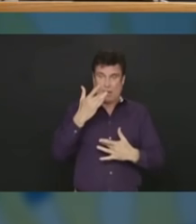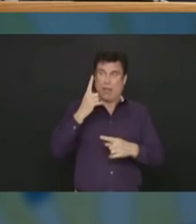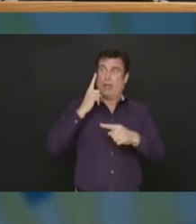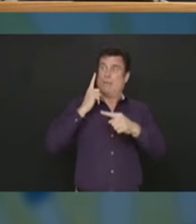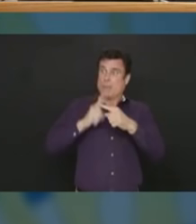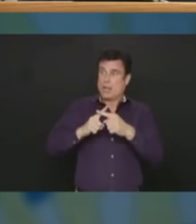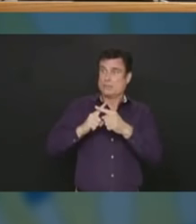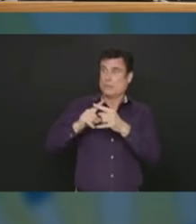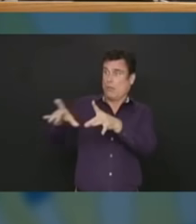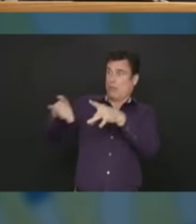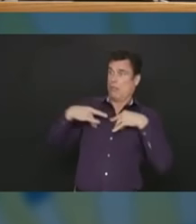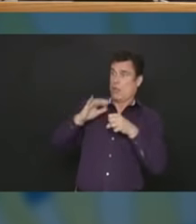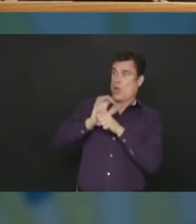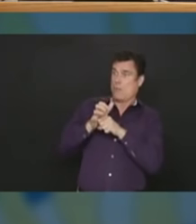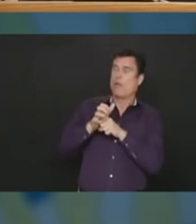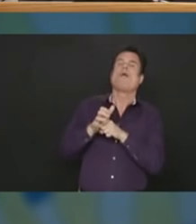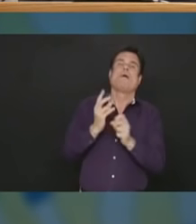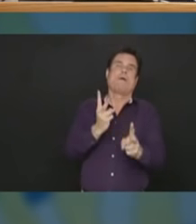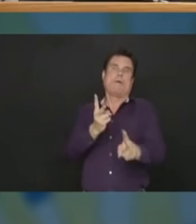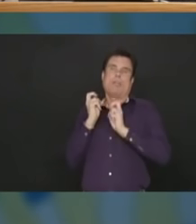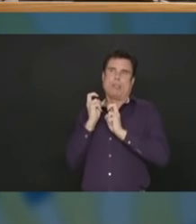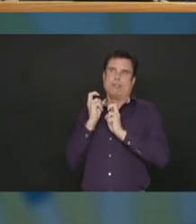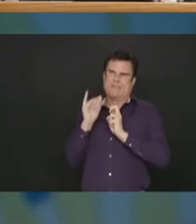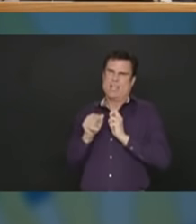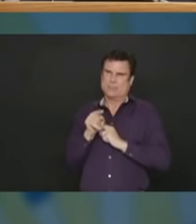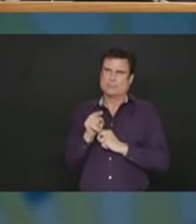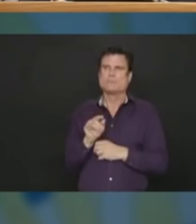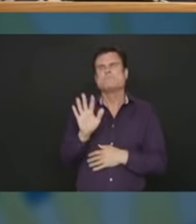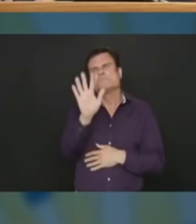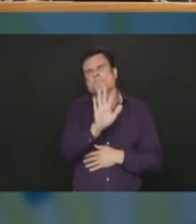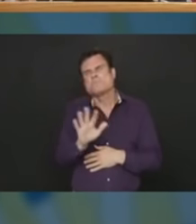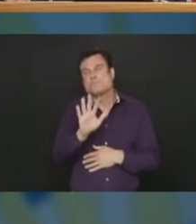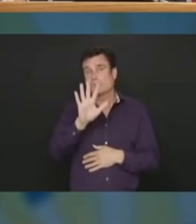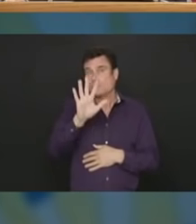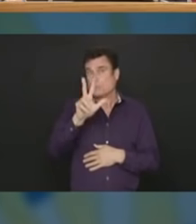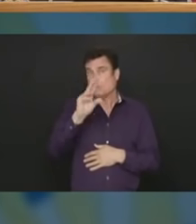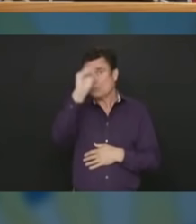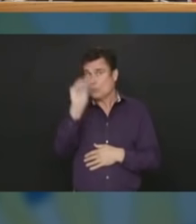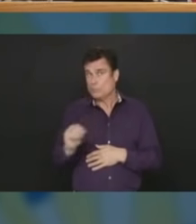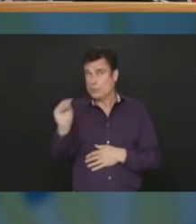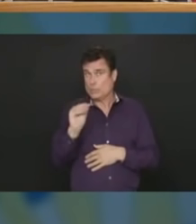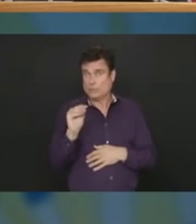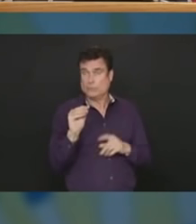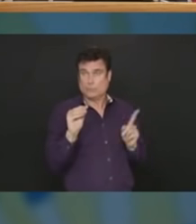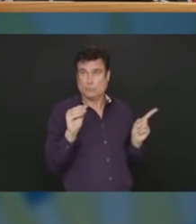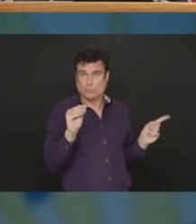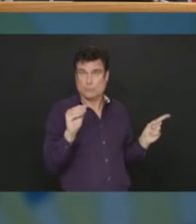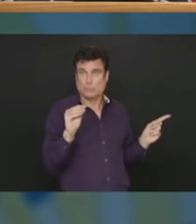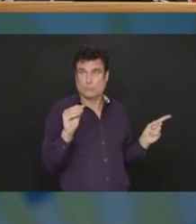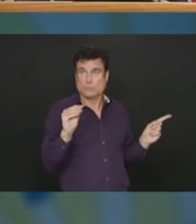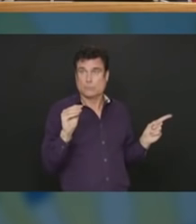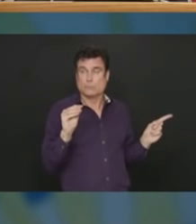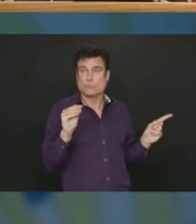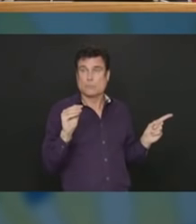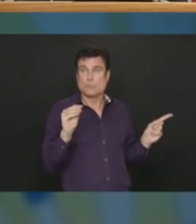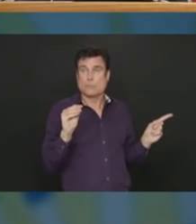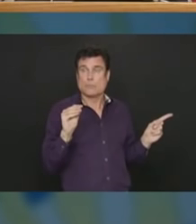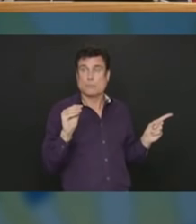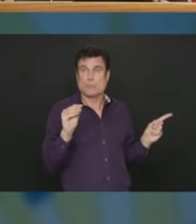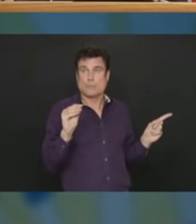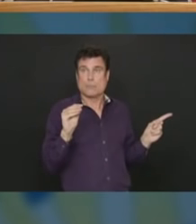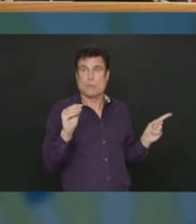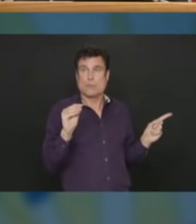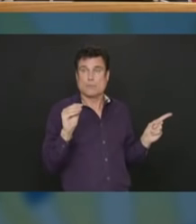this goes back to what I was saying, where it's mostly a younger age group, but of those admitted to hospital or into